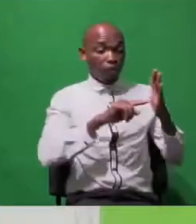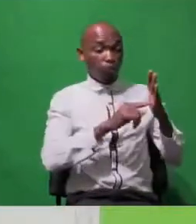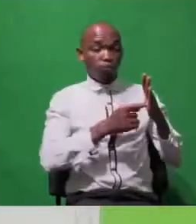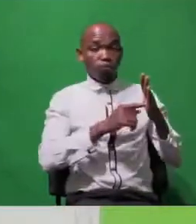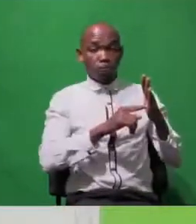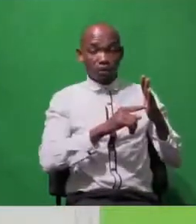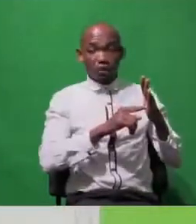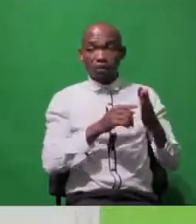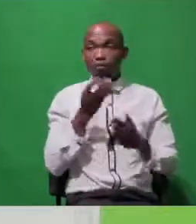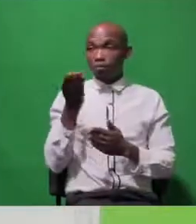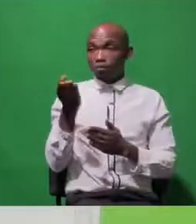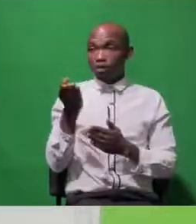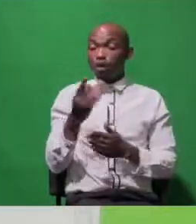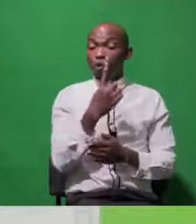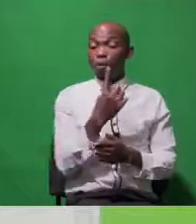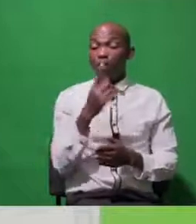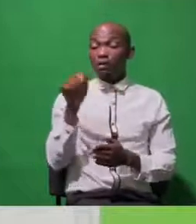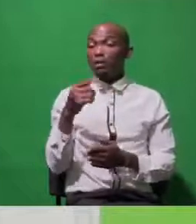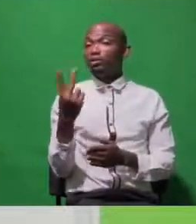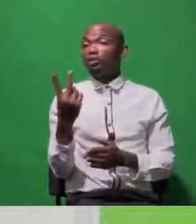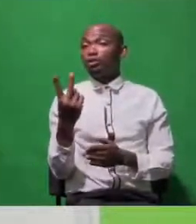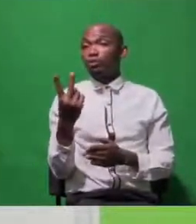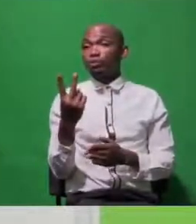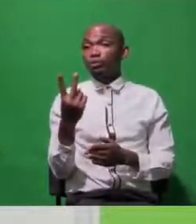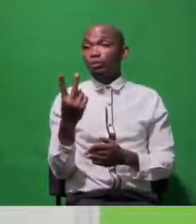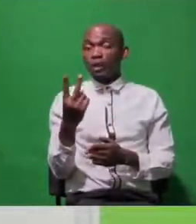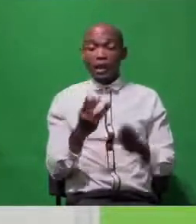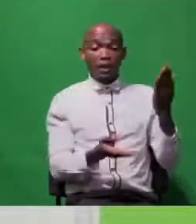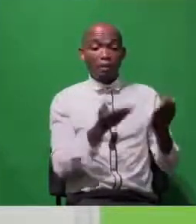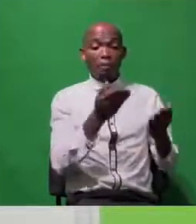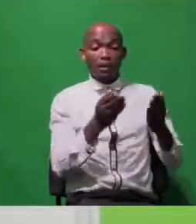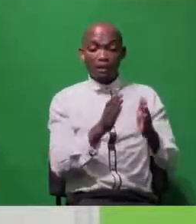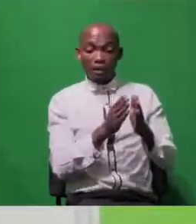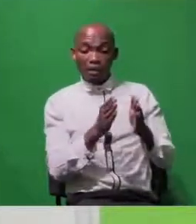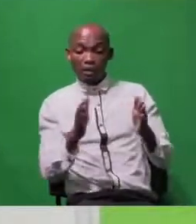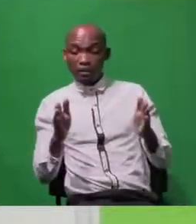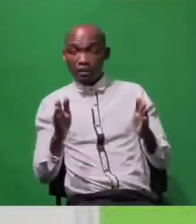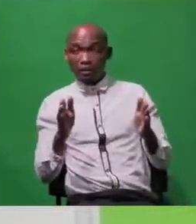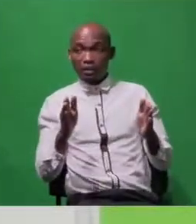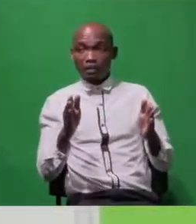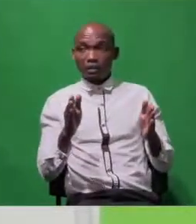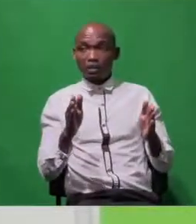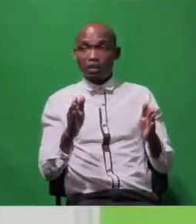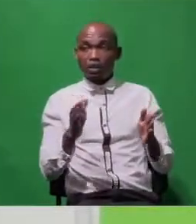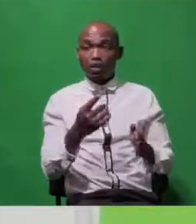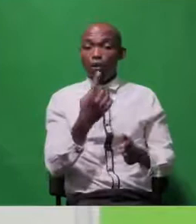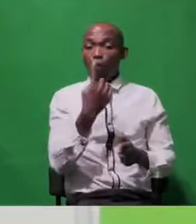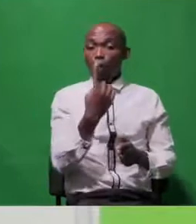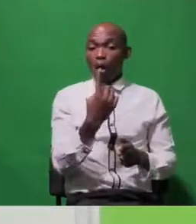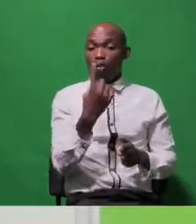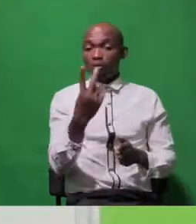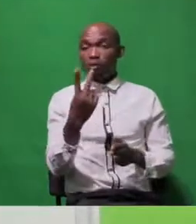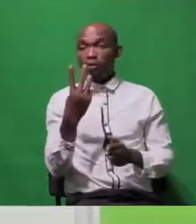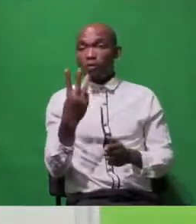Remember the point 1, 2, and measure the distance 1, 2, 3 up to here,